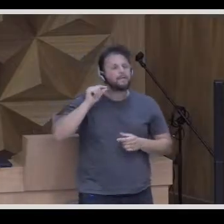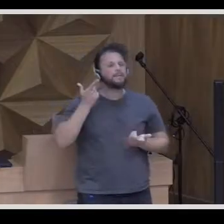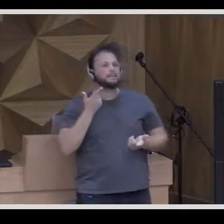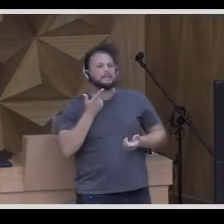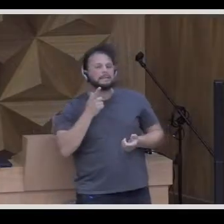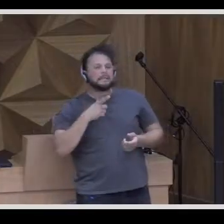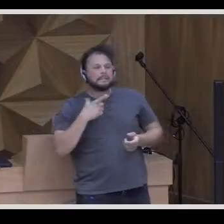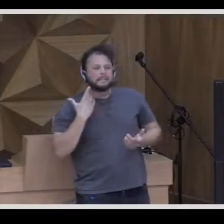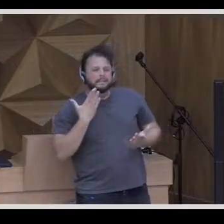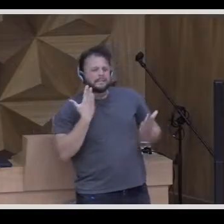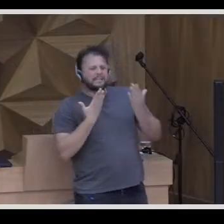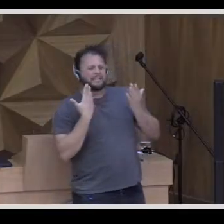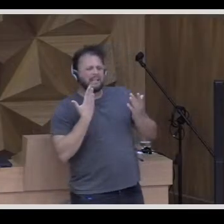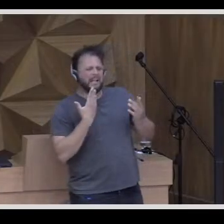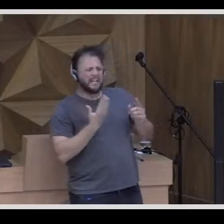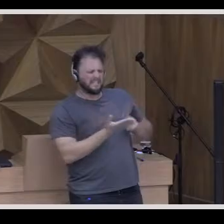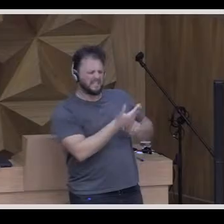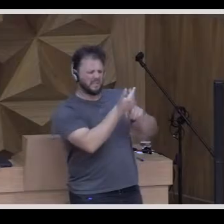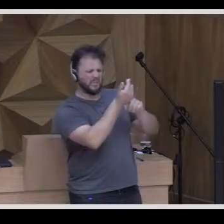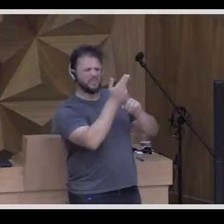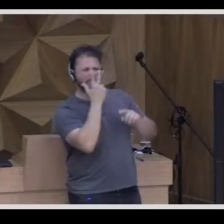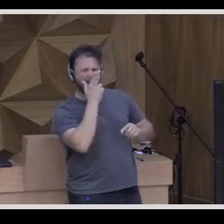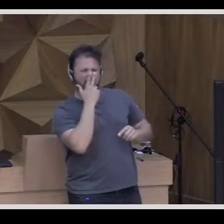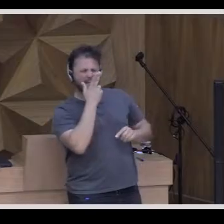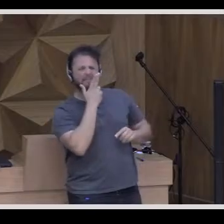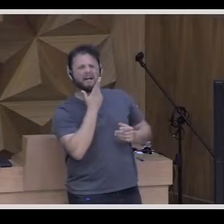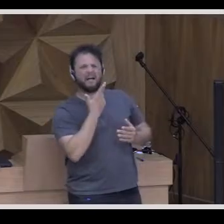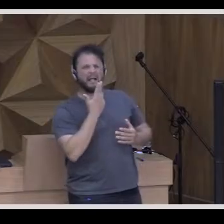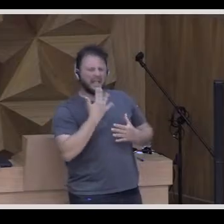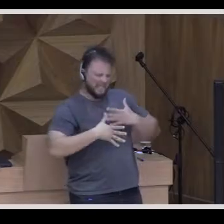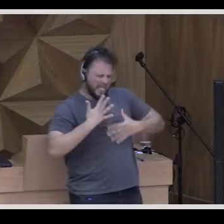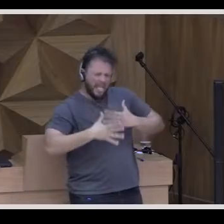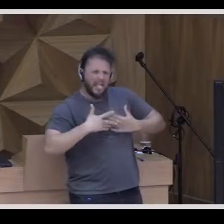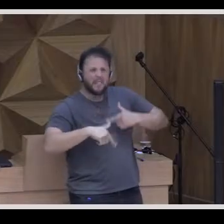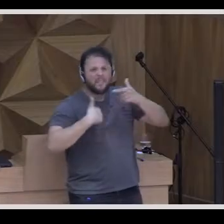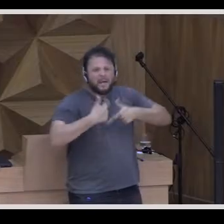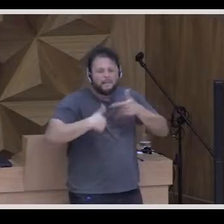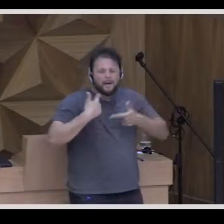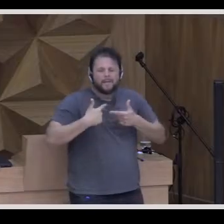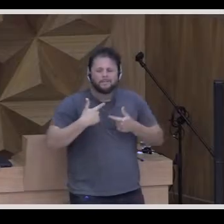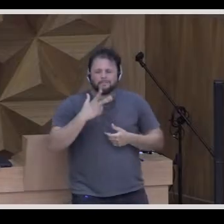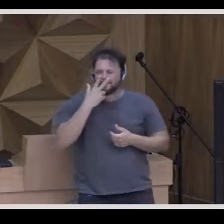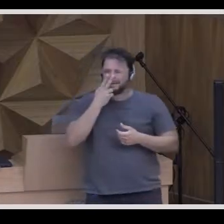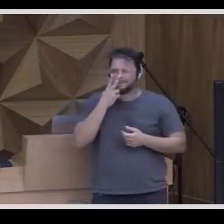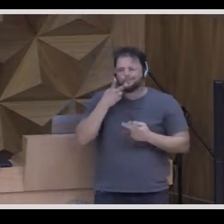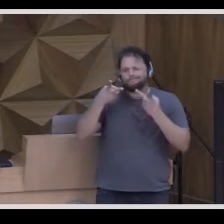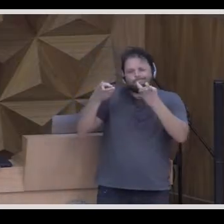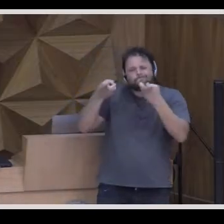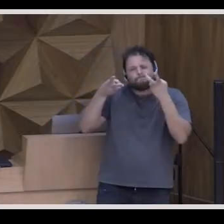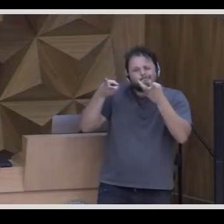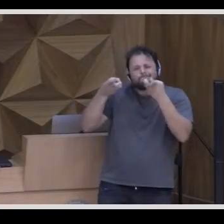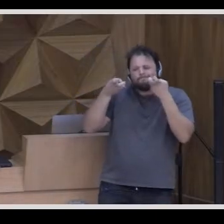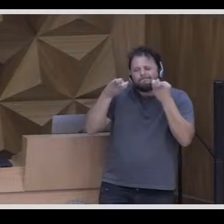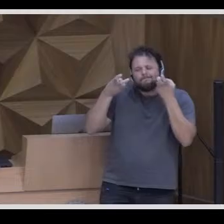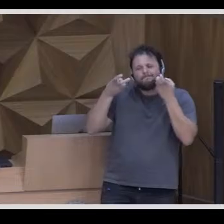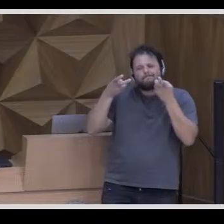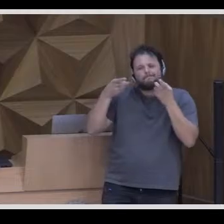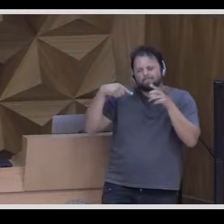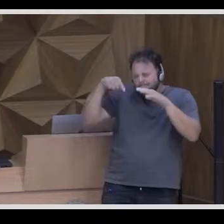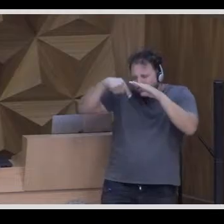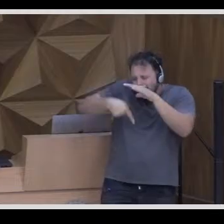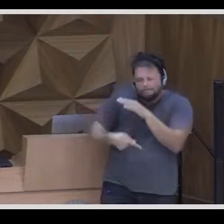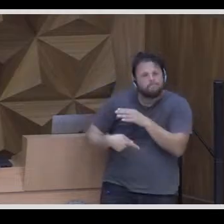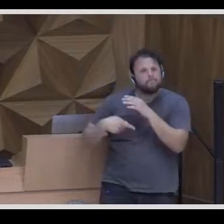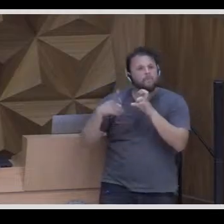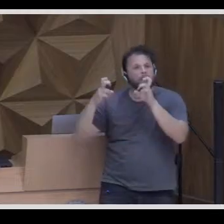So as we started kind of looking more into that, the other thing we started thinking about was, well, what is the long-term impact of this?